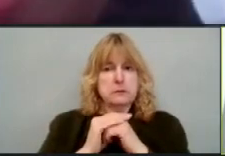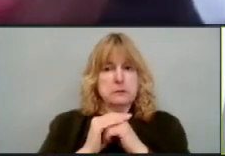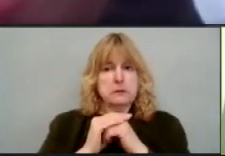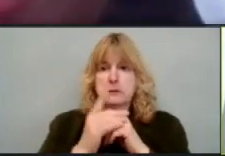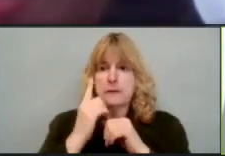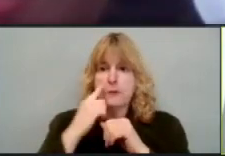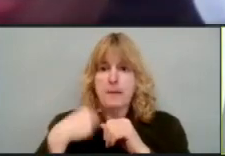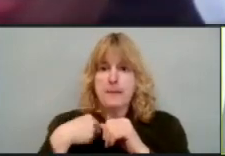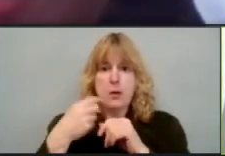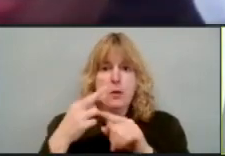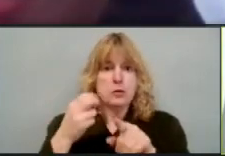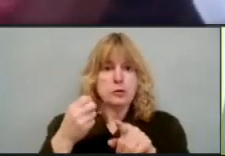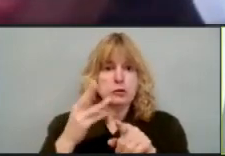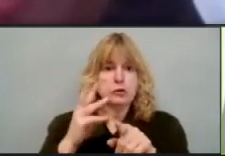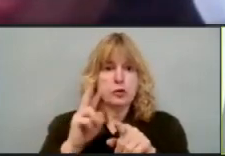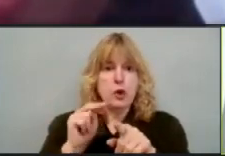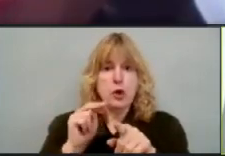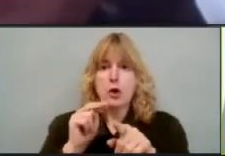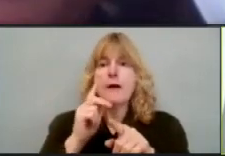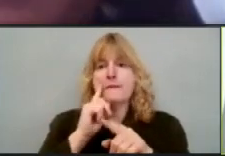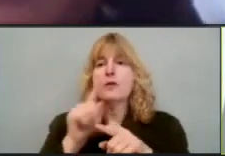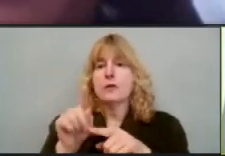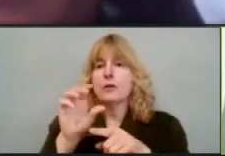or Sean? I'm sorry, that's for you, Crystal.